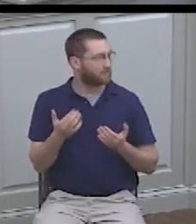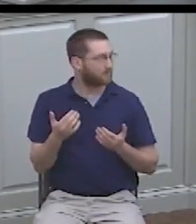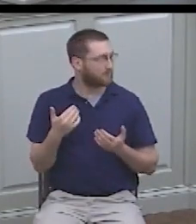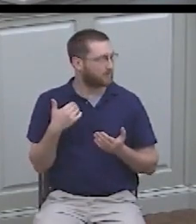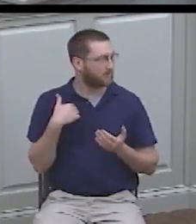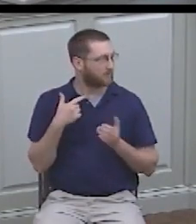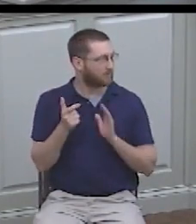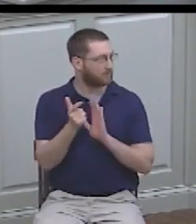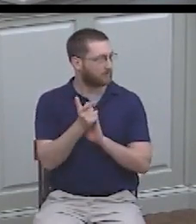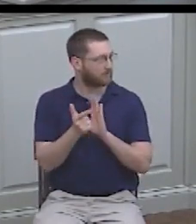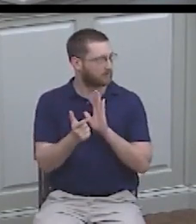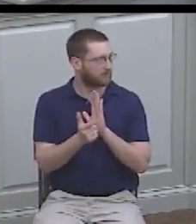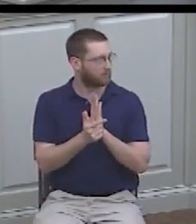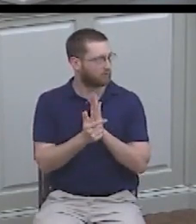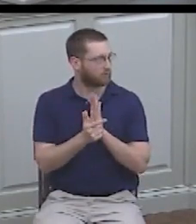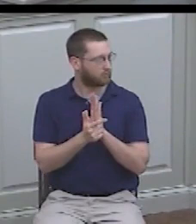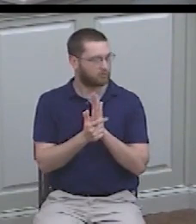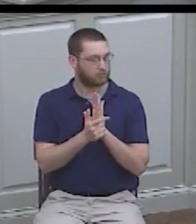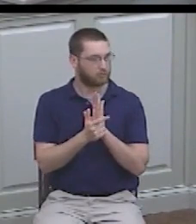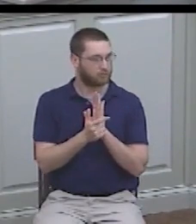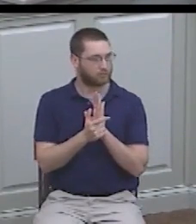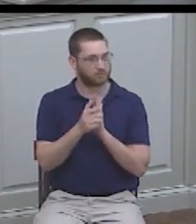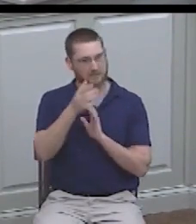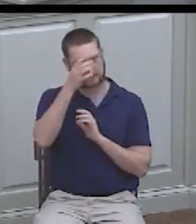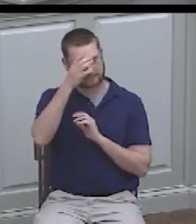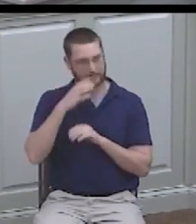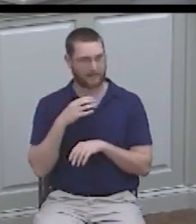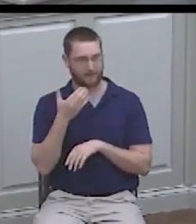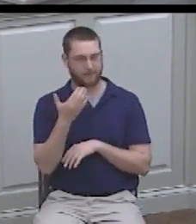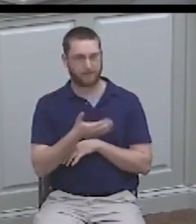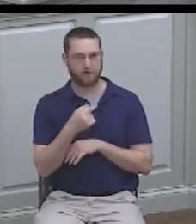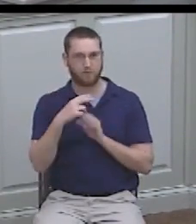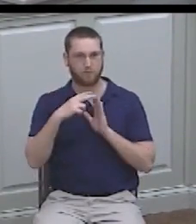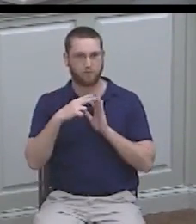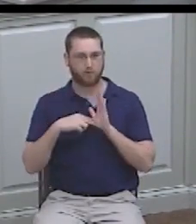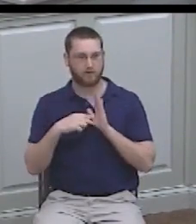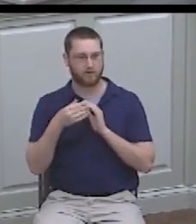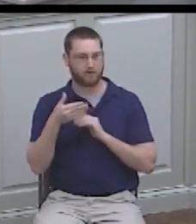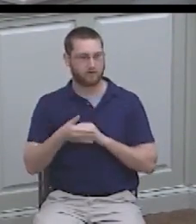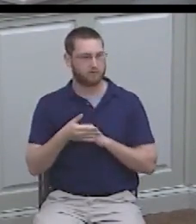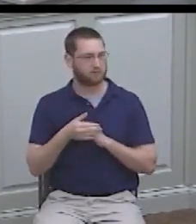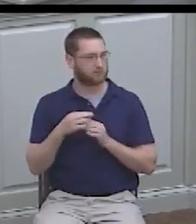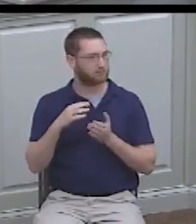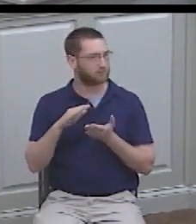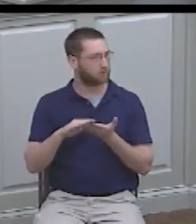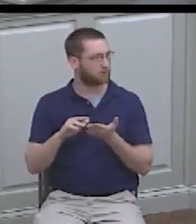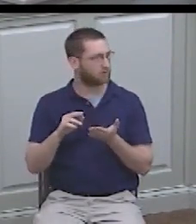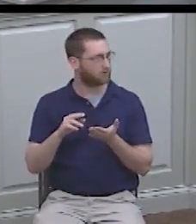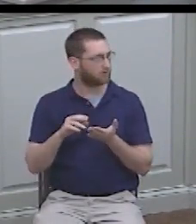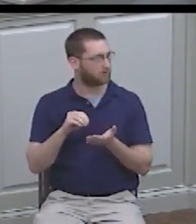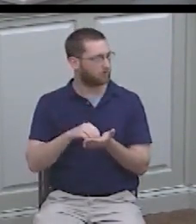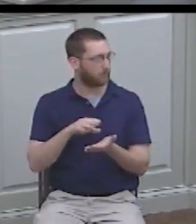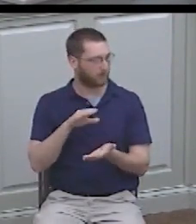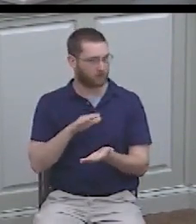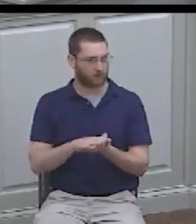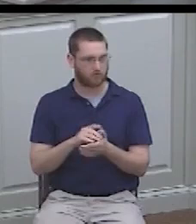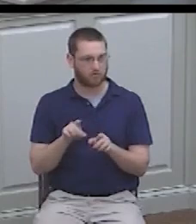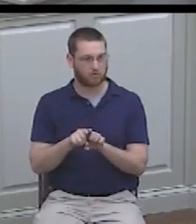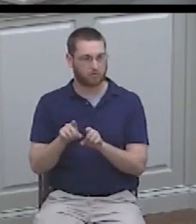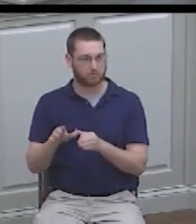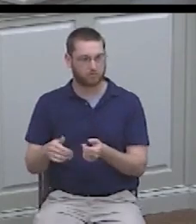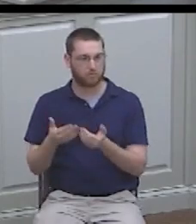a legal guy would read this into the record. Sure. And also, I'd like to offer an